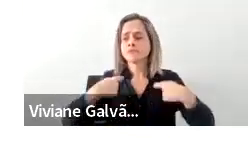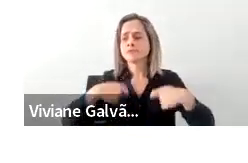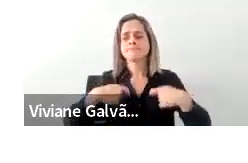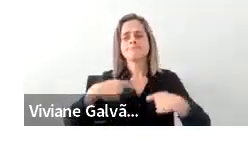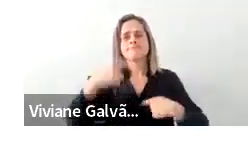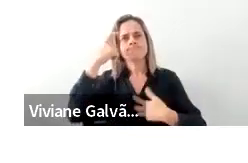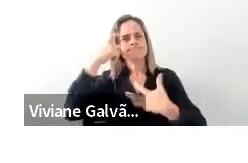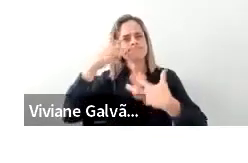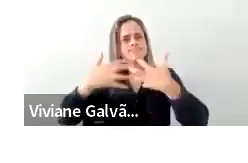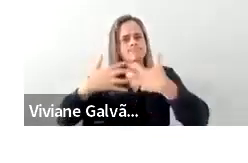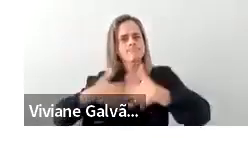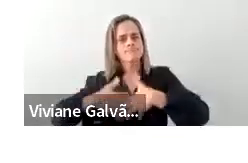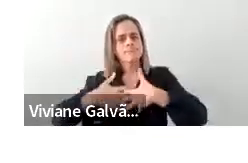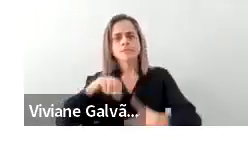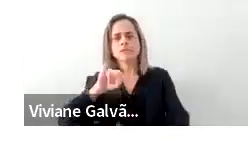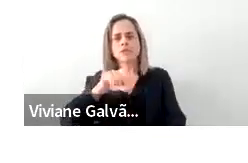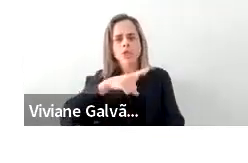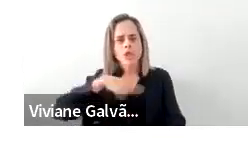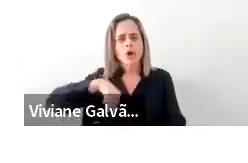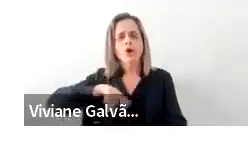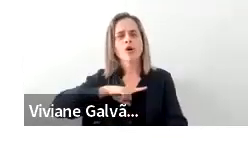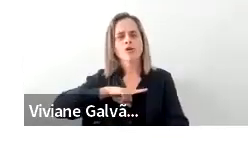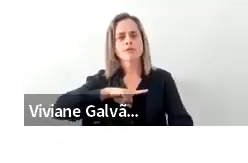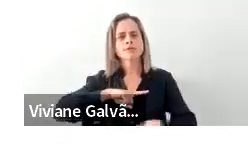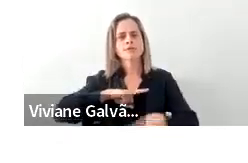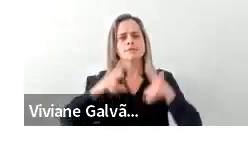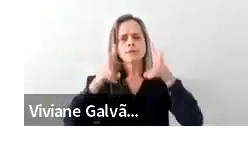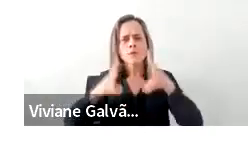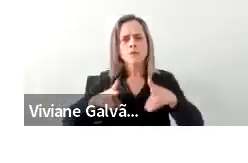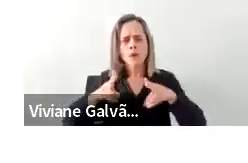Are we looking at the same kind of problem?